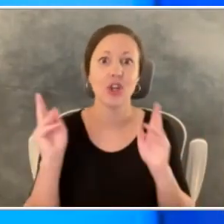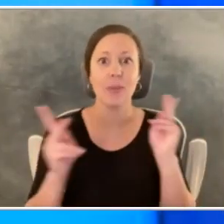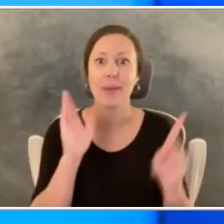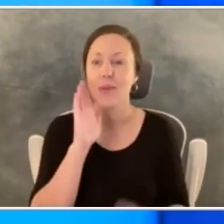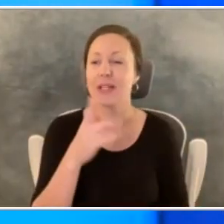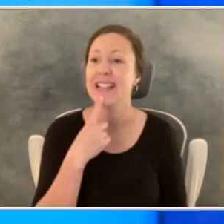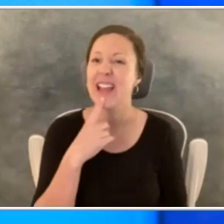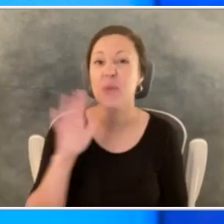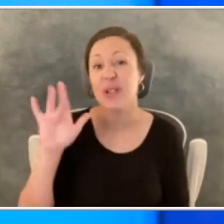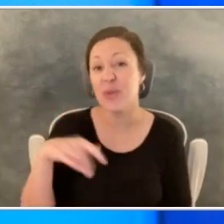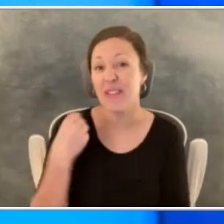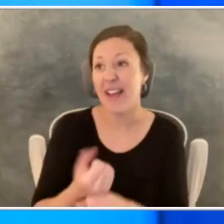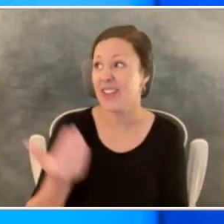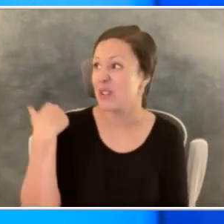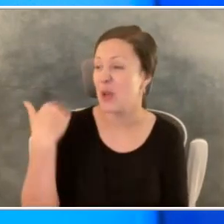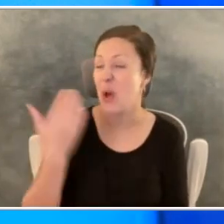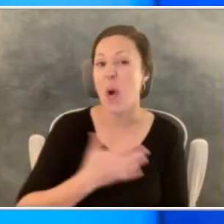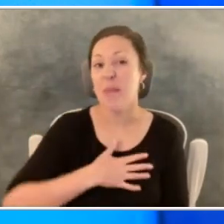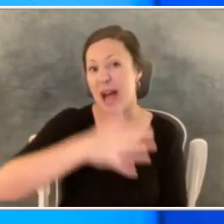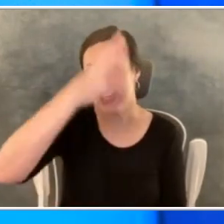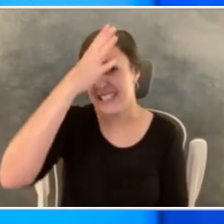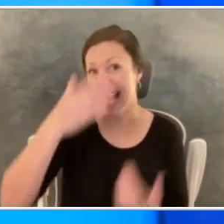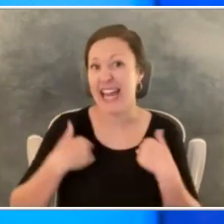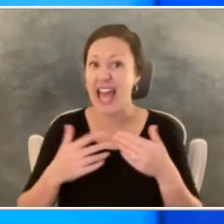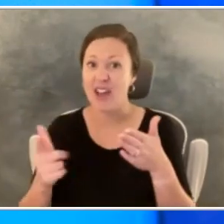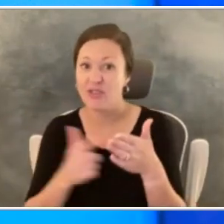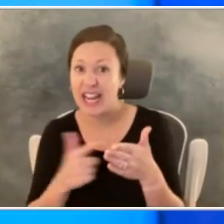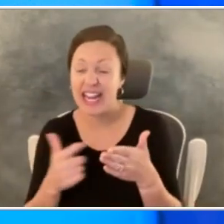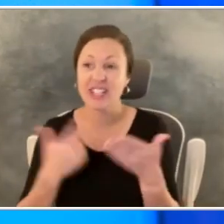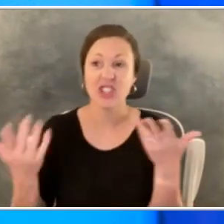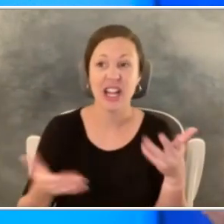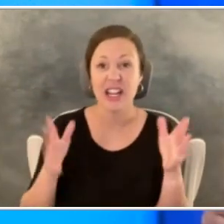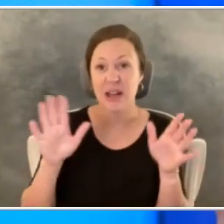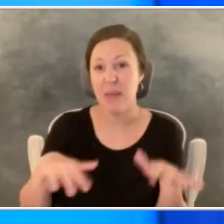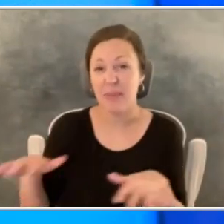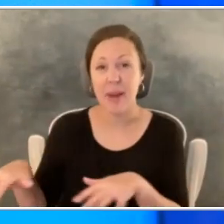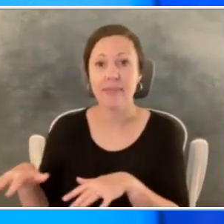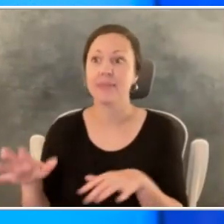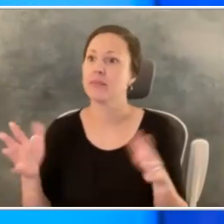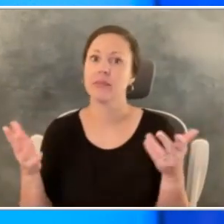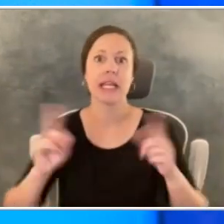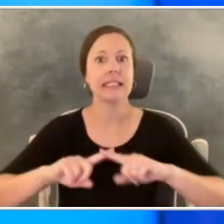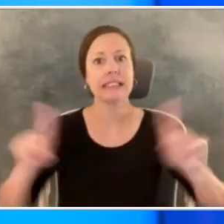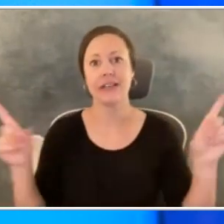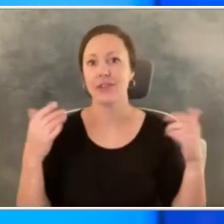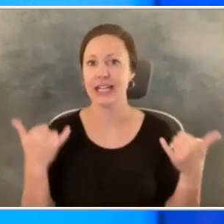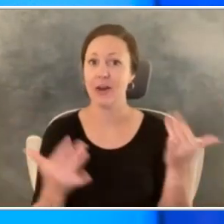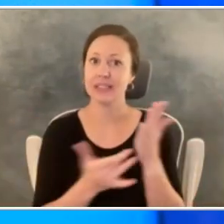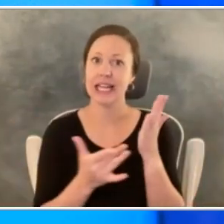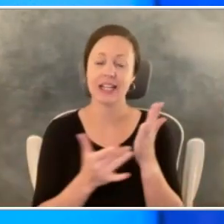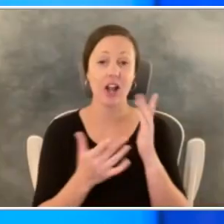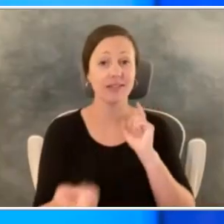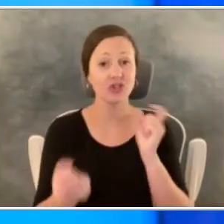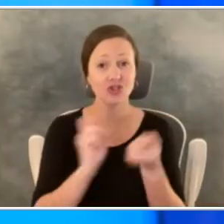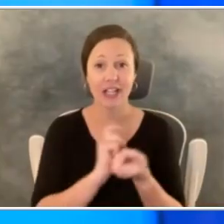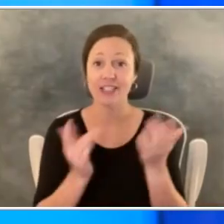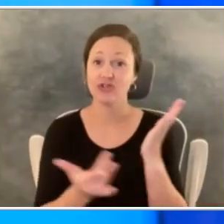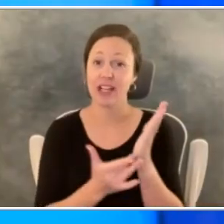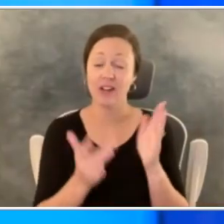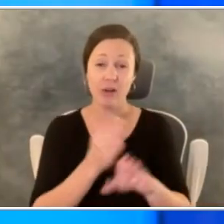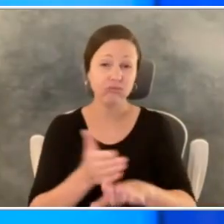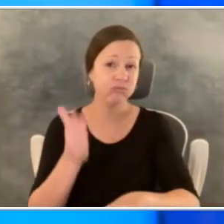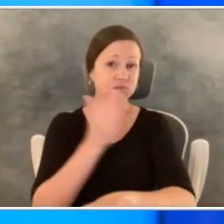ago, and this is what it was like. Well, it's not like that today at all, just as technology has evolved. And with more